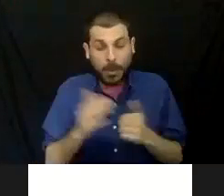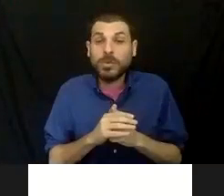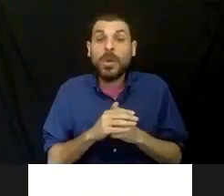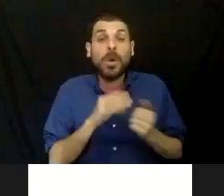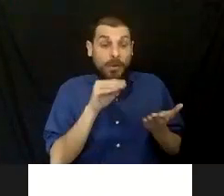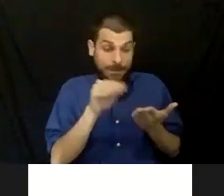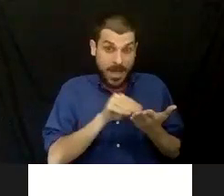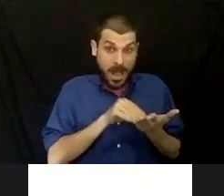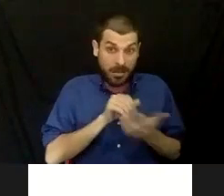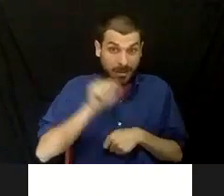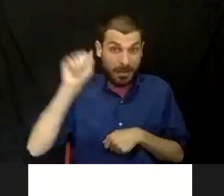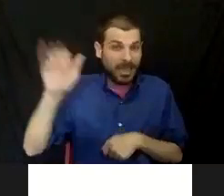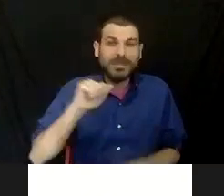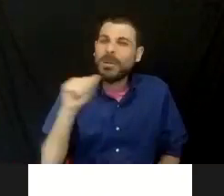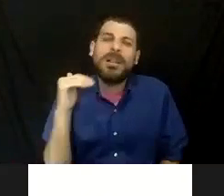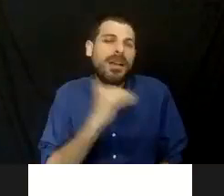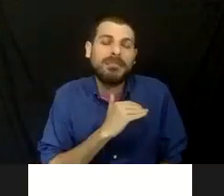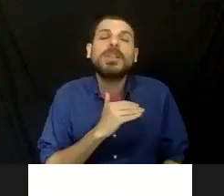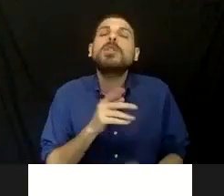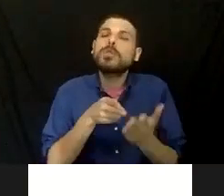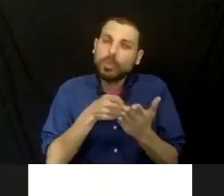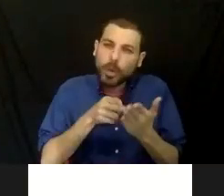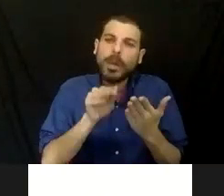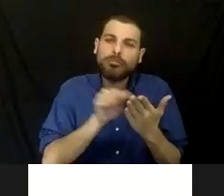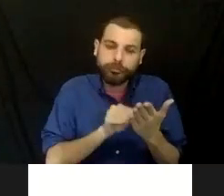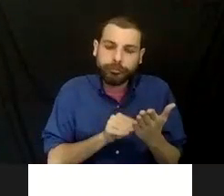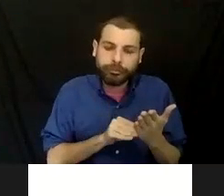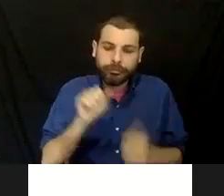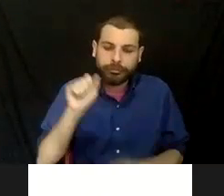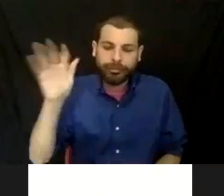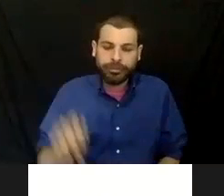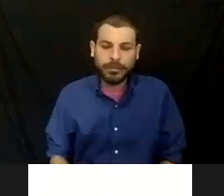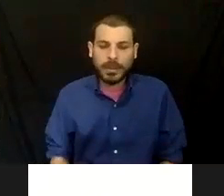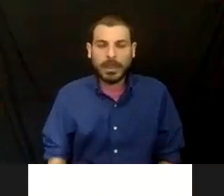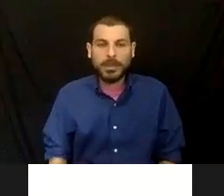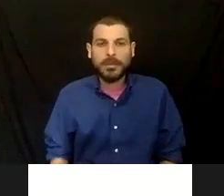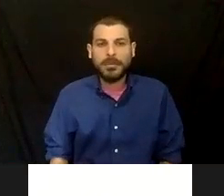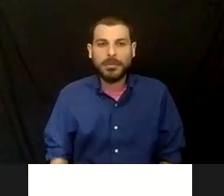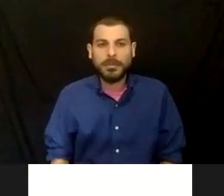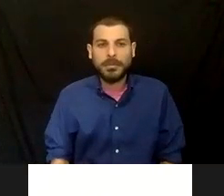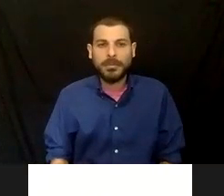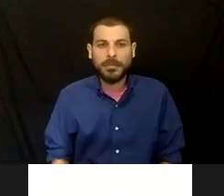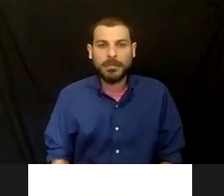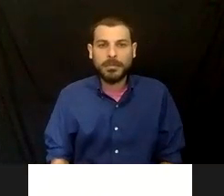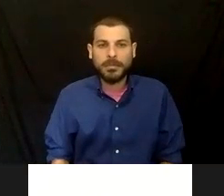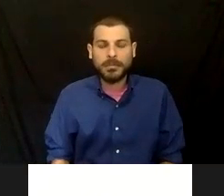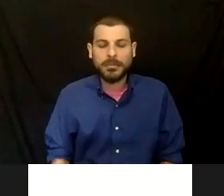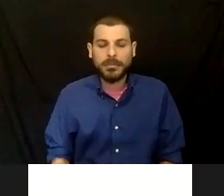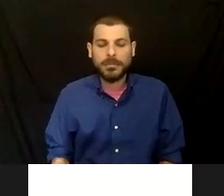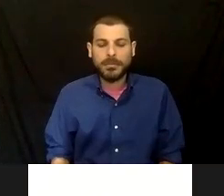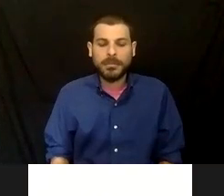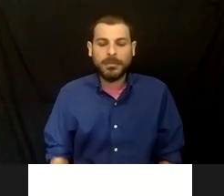truth. Obviously, when you file this application, and try to get your documentation ready and keep it